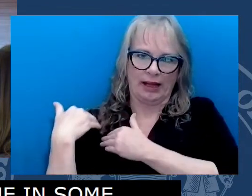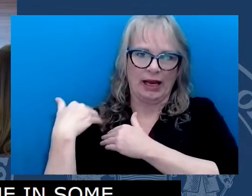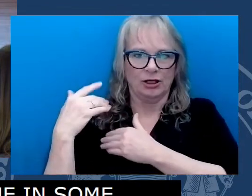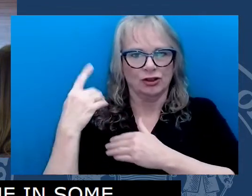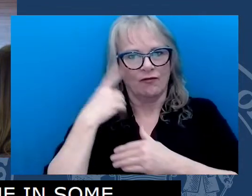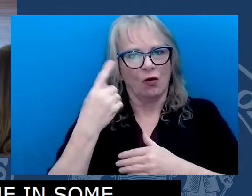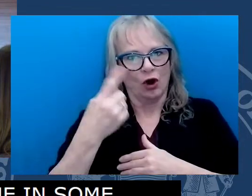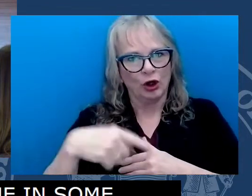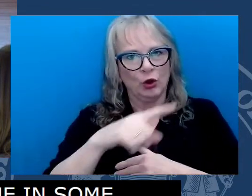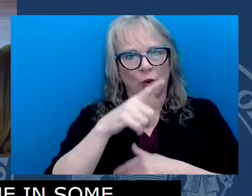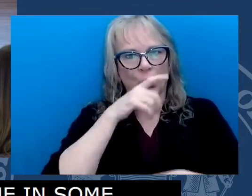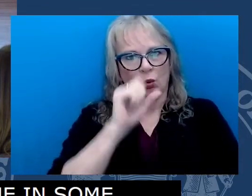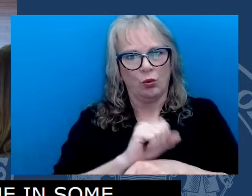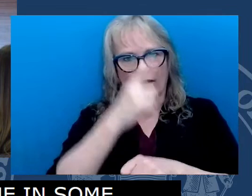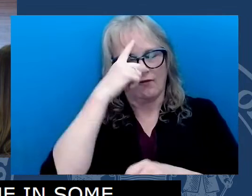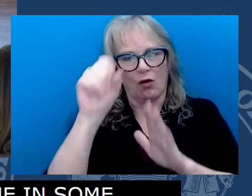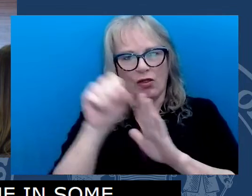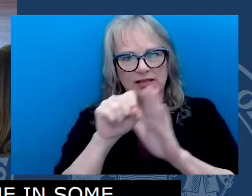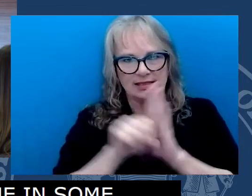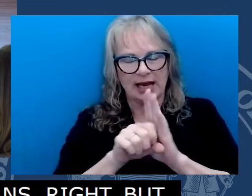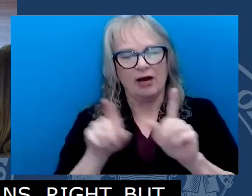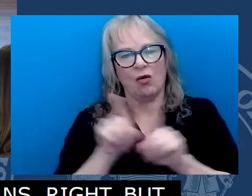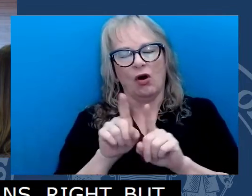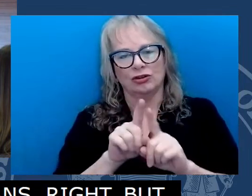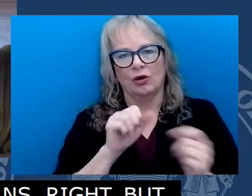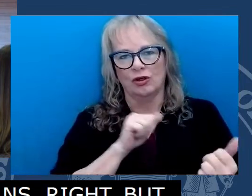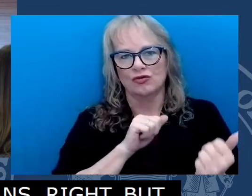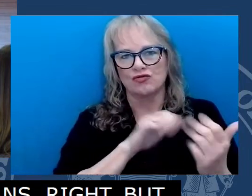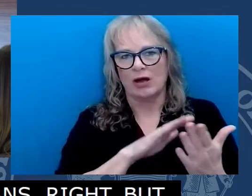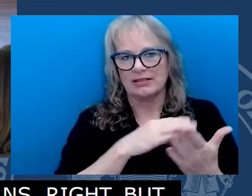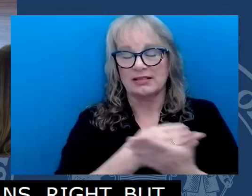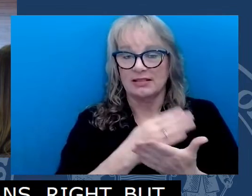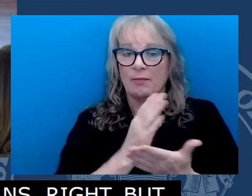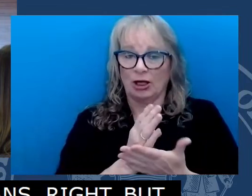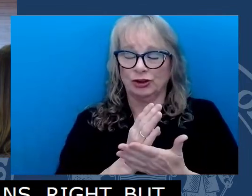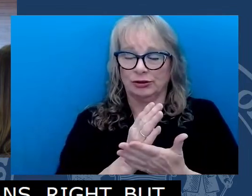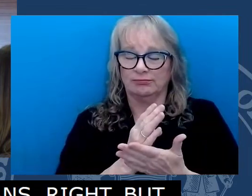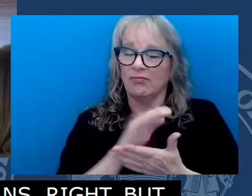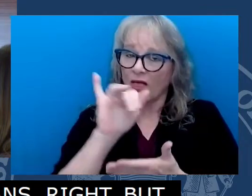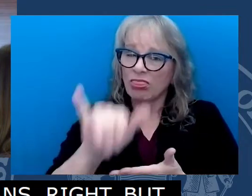and addresses the budget side of it as well. Hard thing to do.